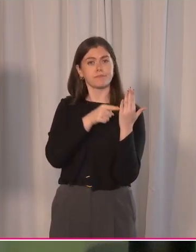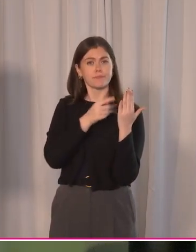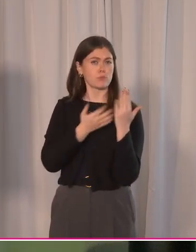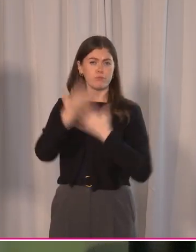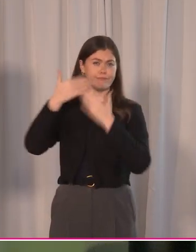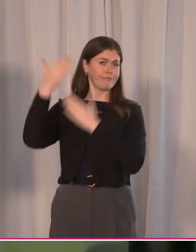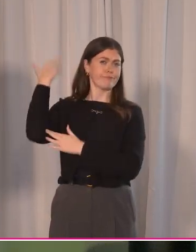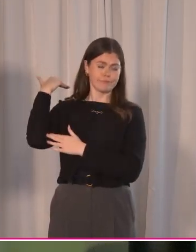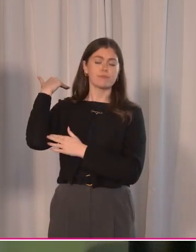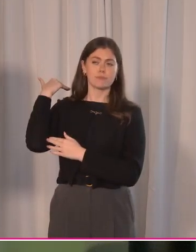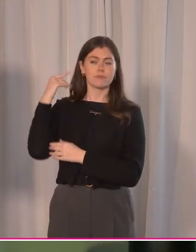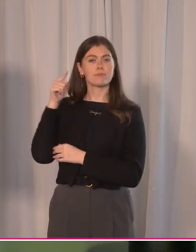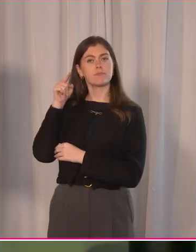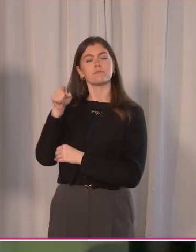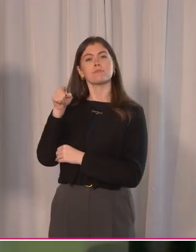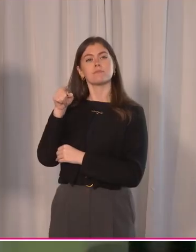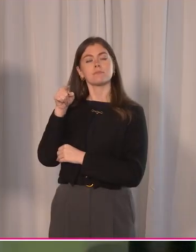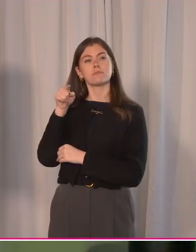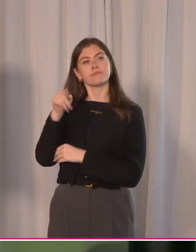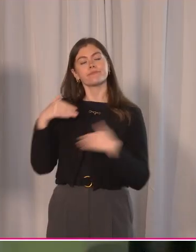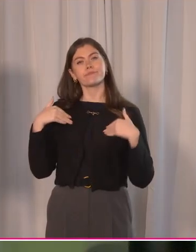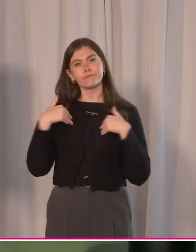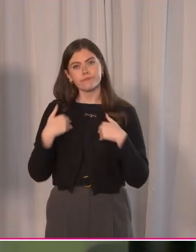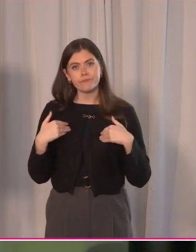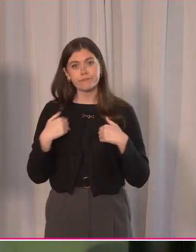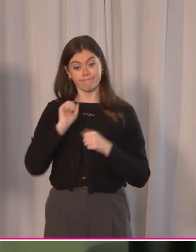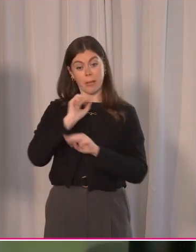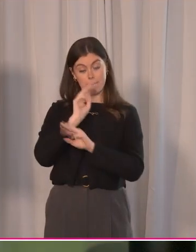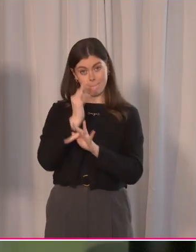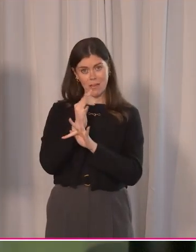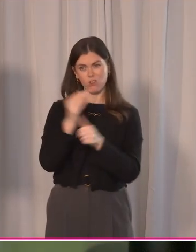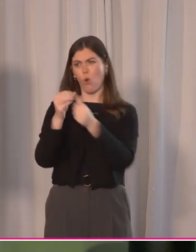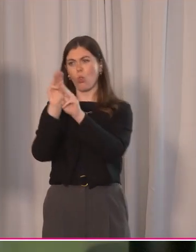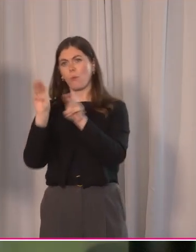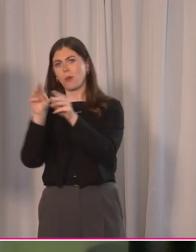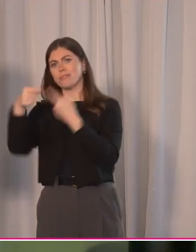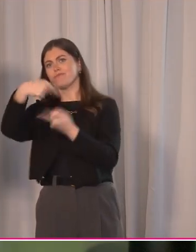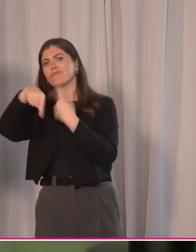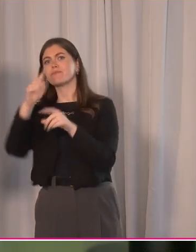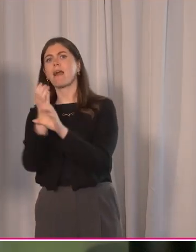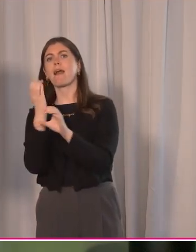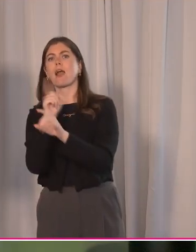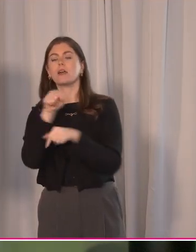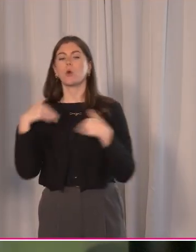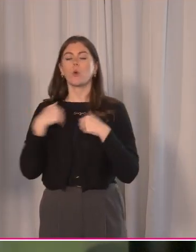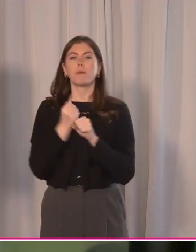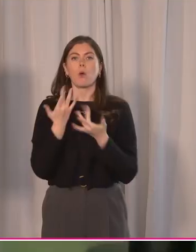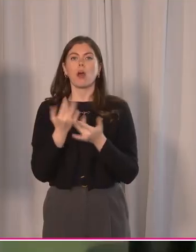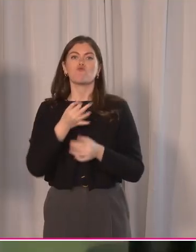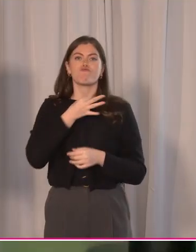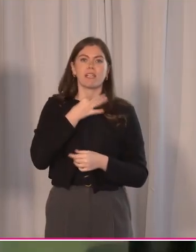back, they're concerned, their parents and other people involved in their care are concerned about risks and